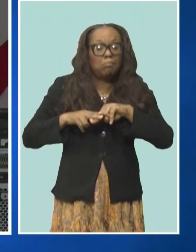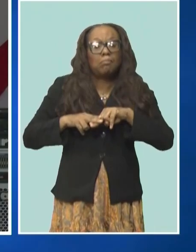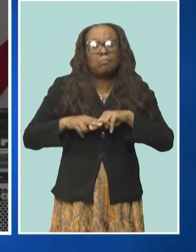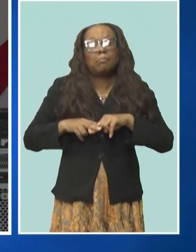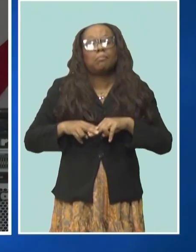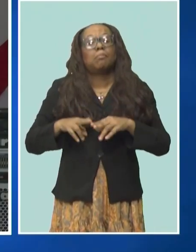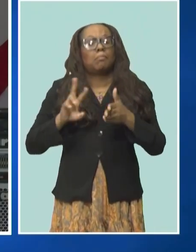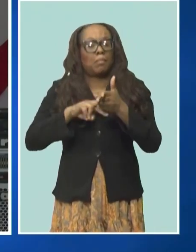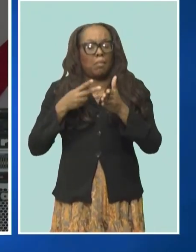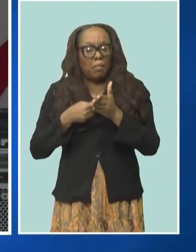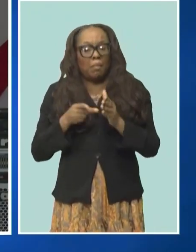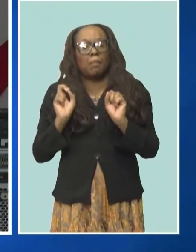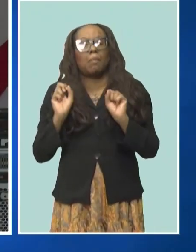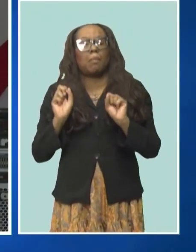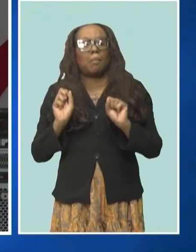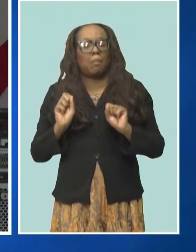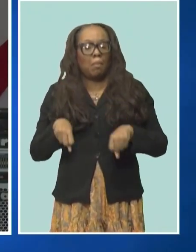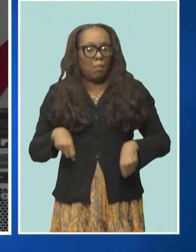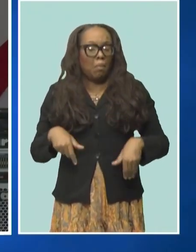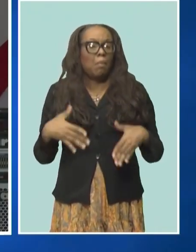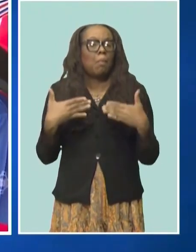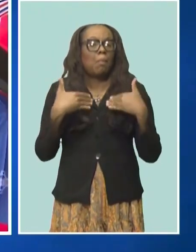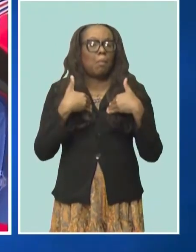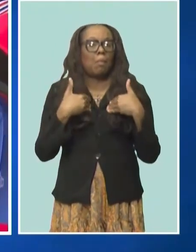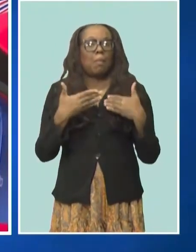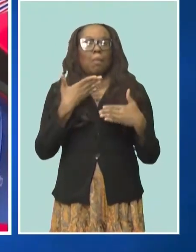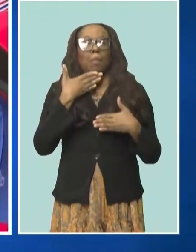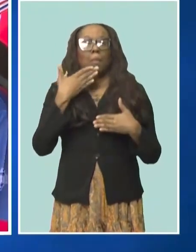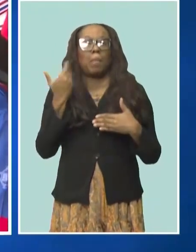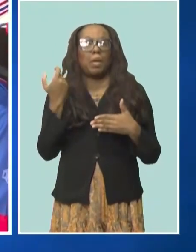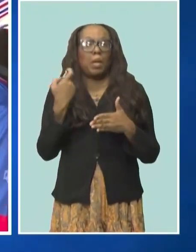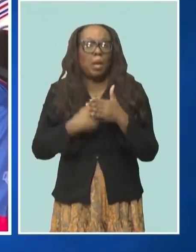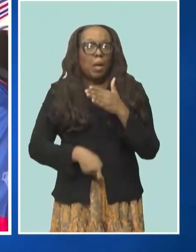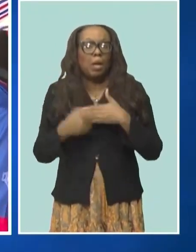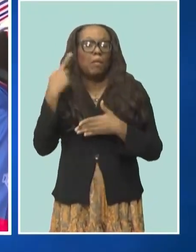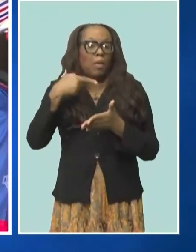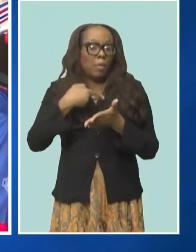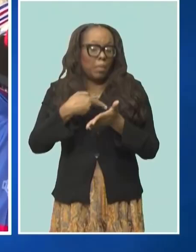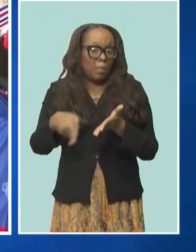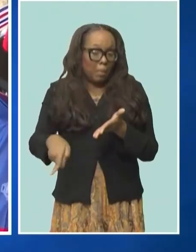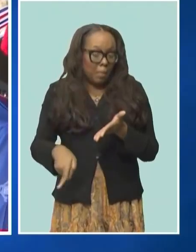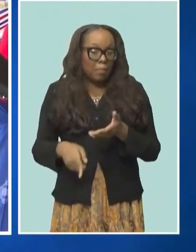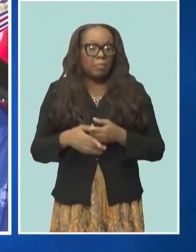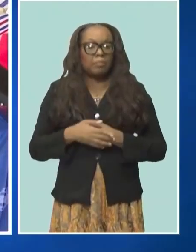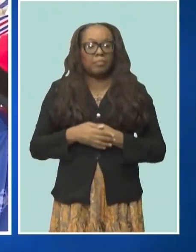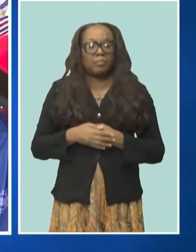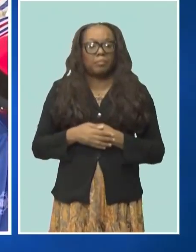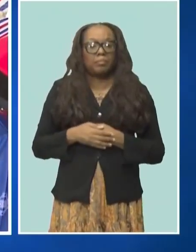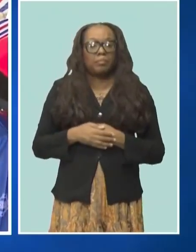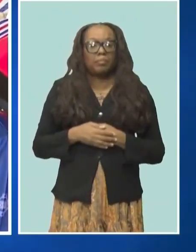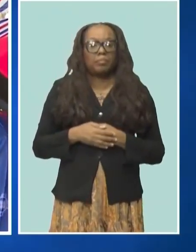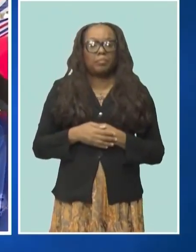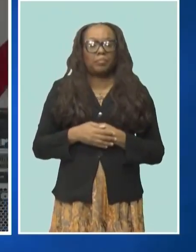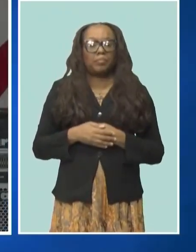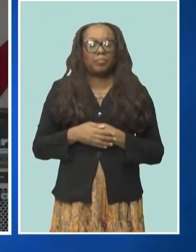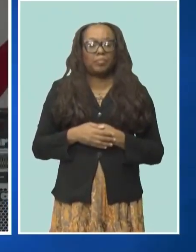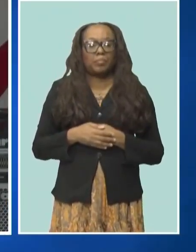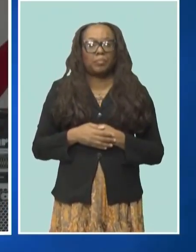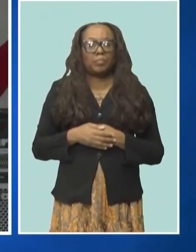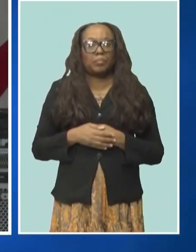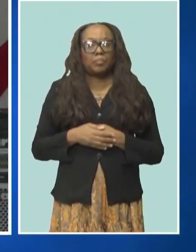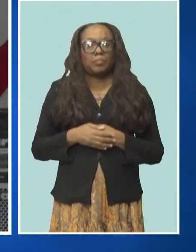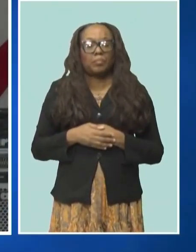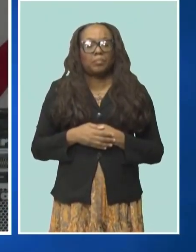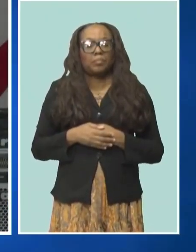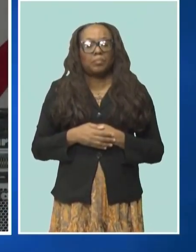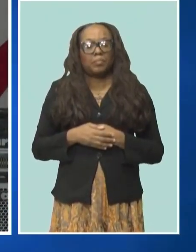keep pace with rising prices. And so the order that the draft order that you've seen